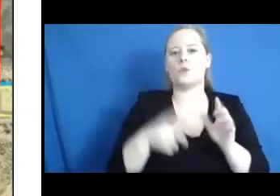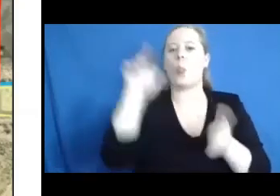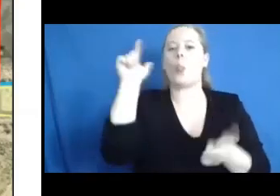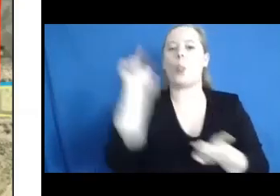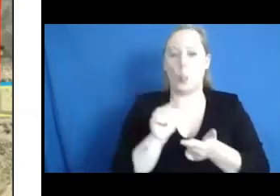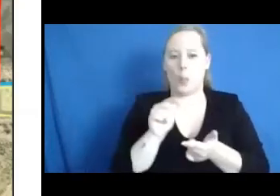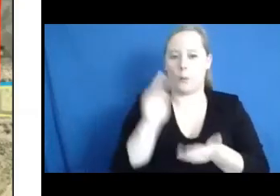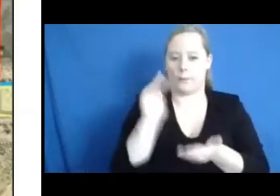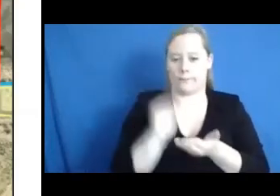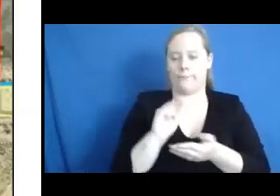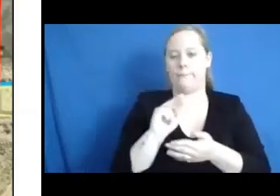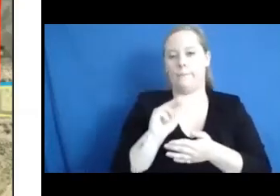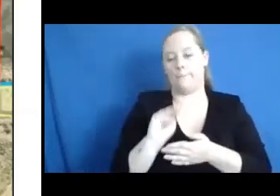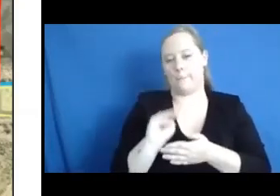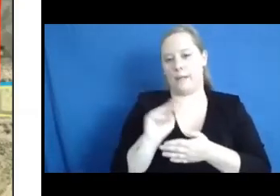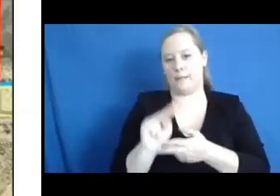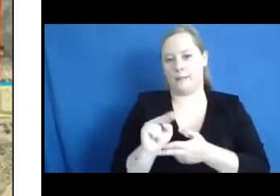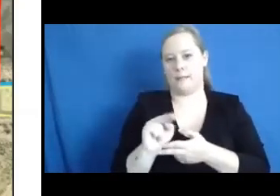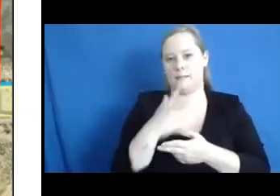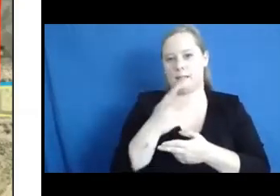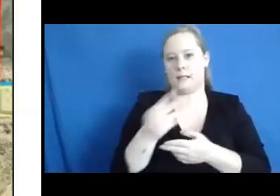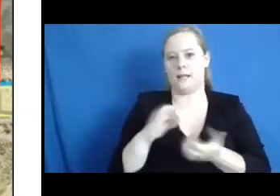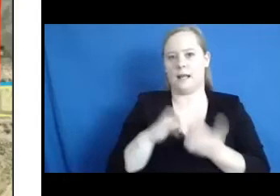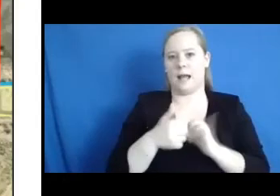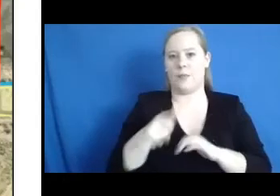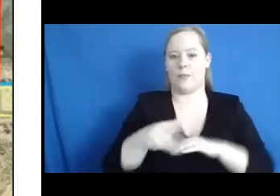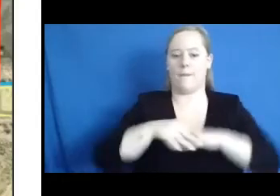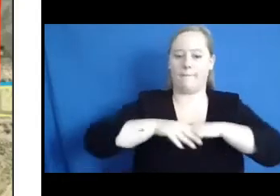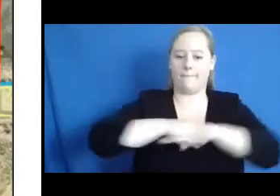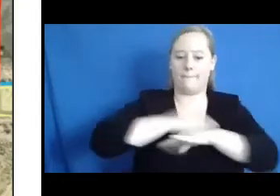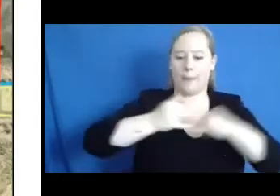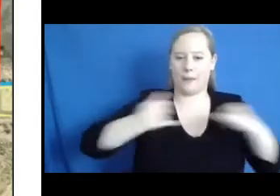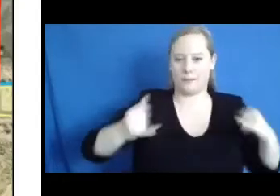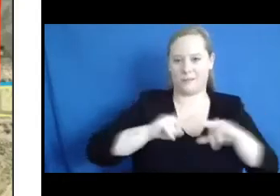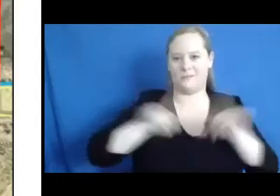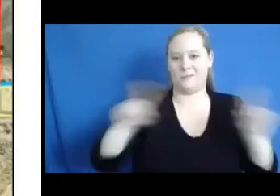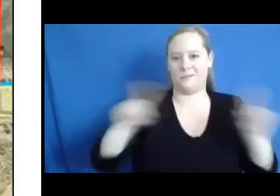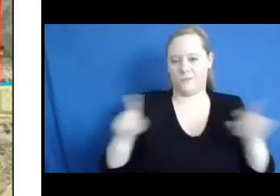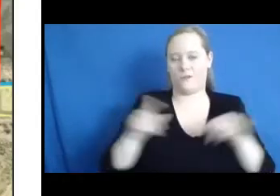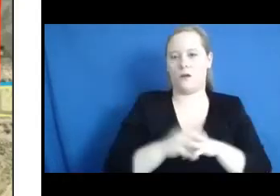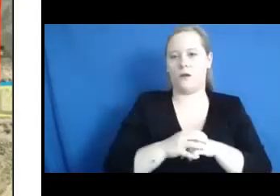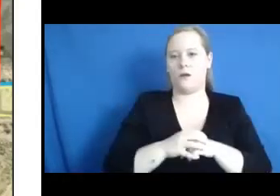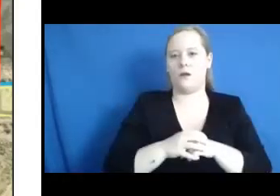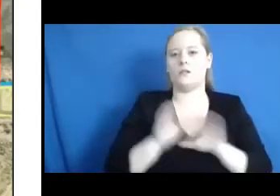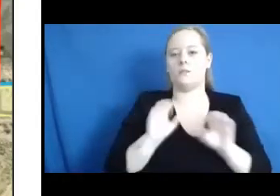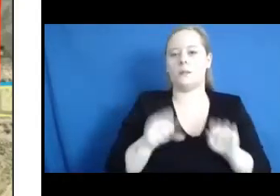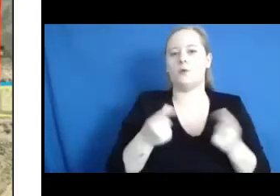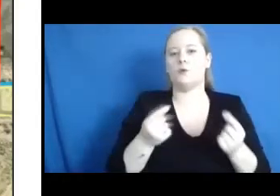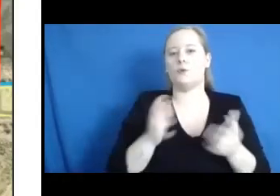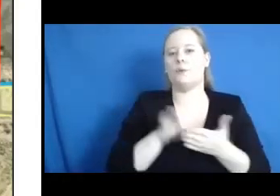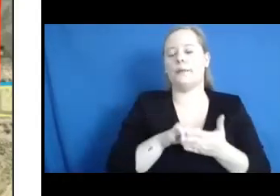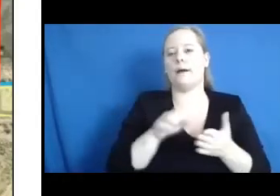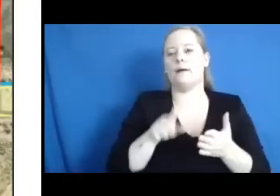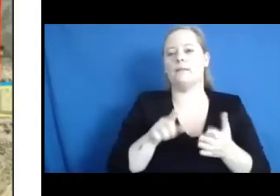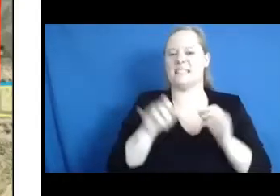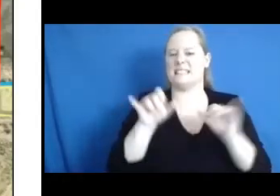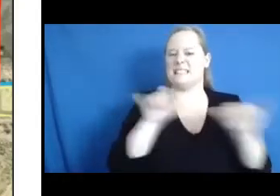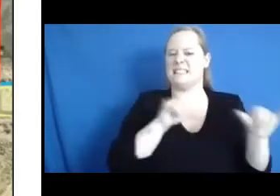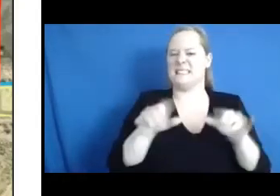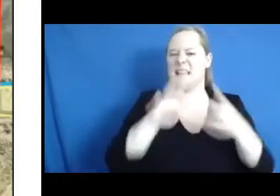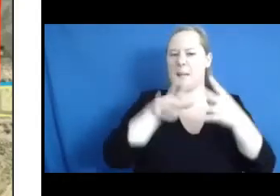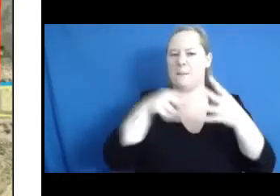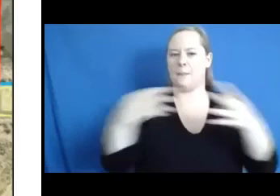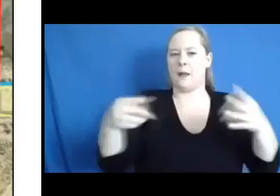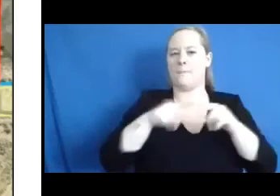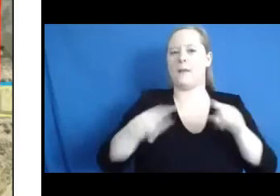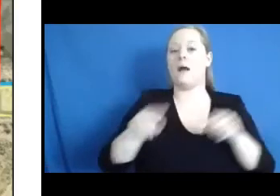manganese and how their baseline manganese might be different. So to do that, we're basically looking at the same plot, but manganese will be on a